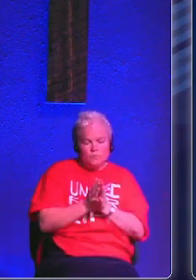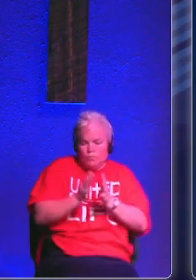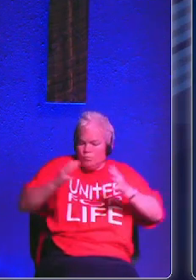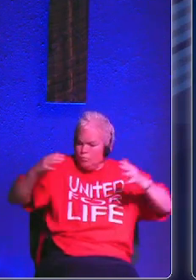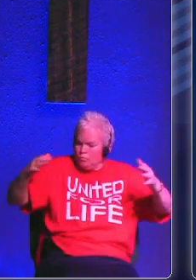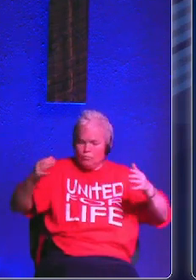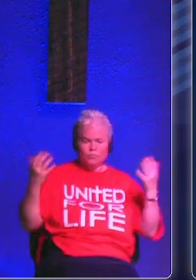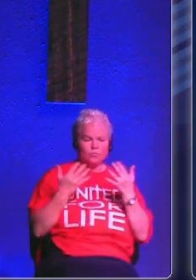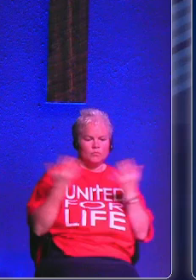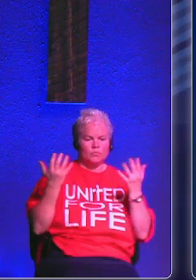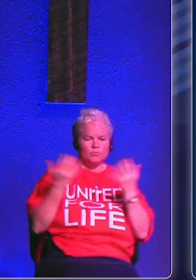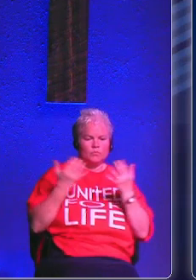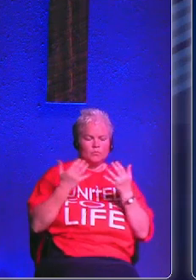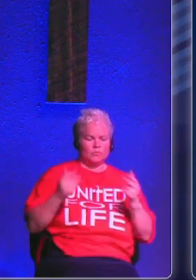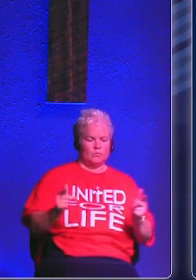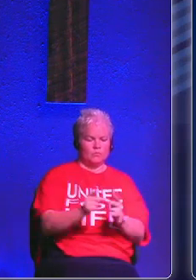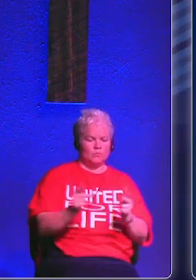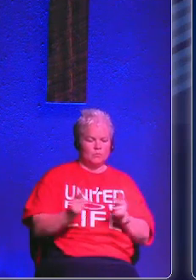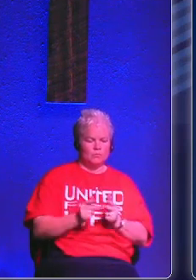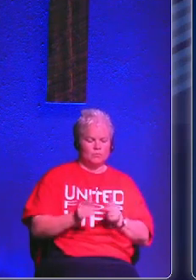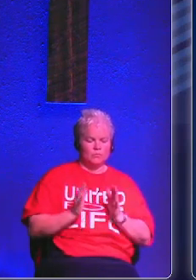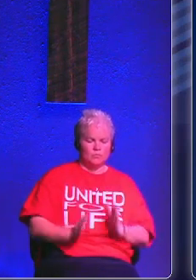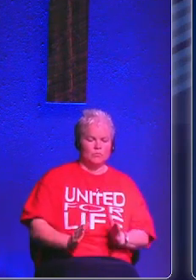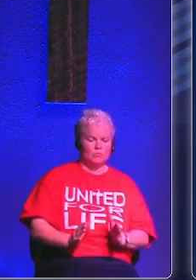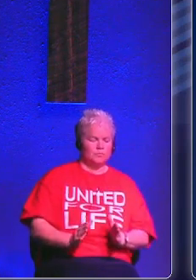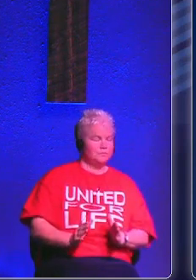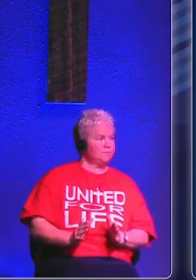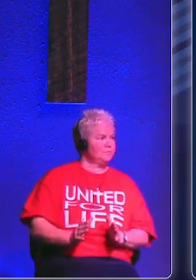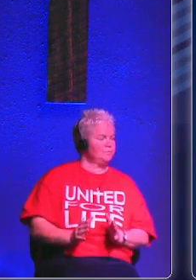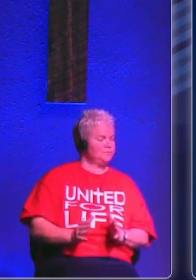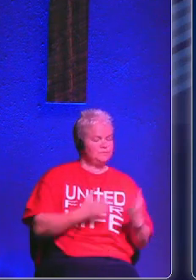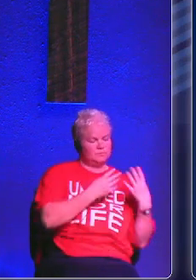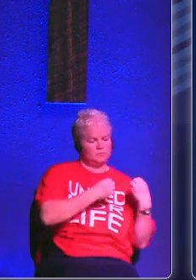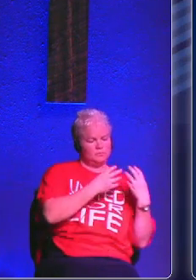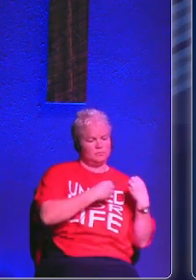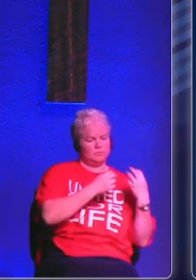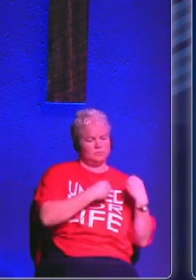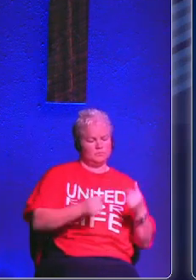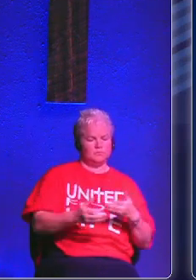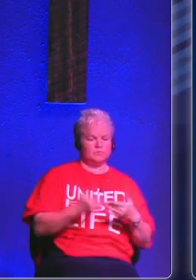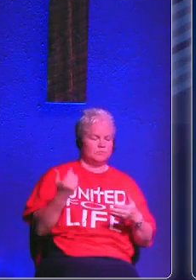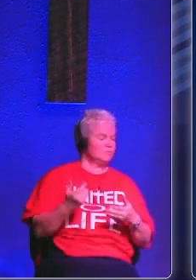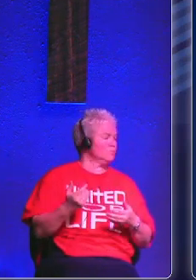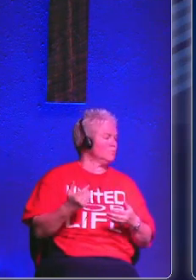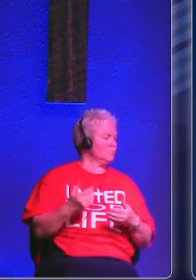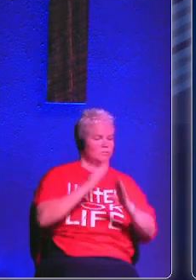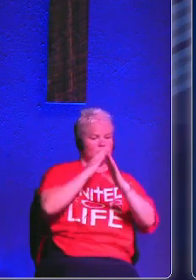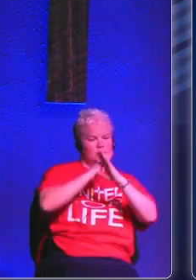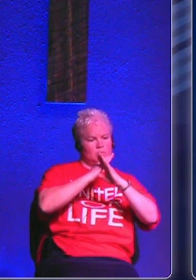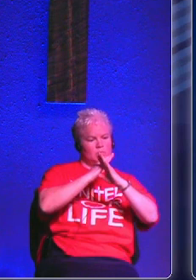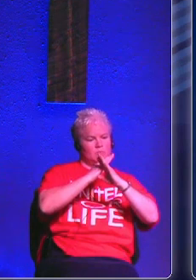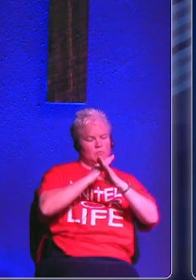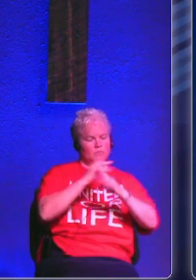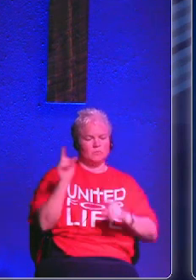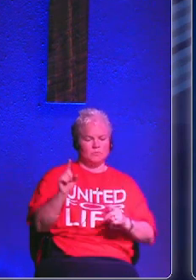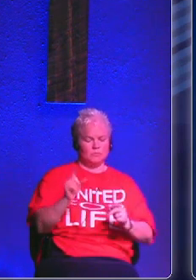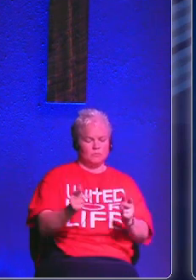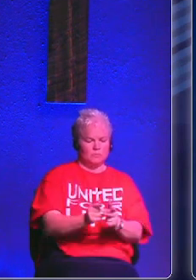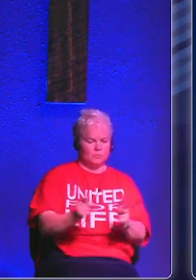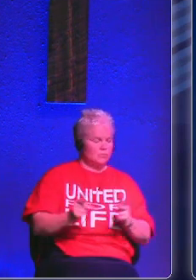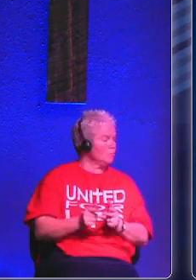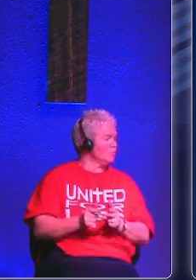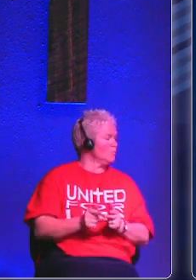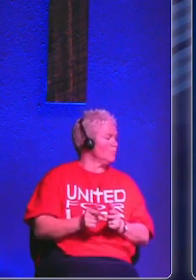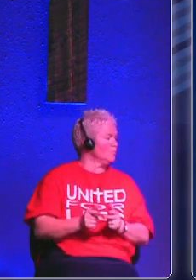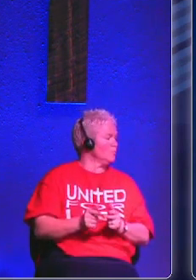scary people and situations. They needed it to be easy. And their desire for easy caused them to rebel in the first